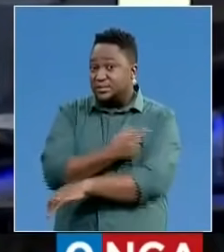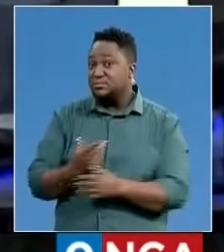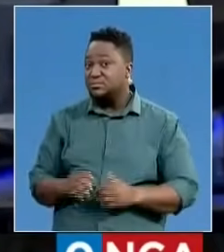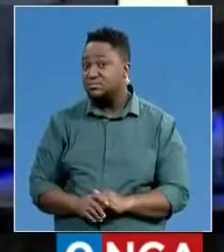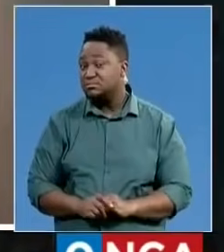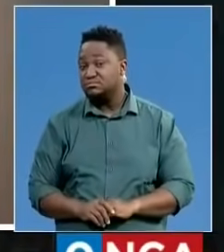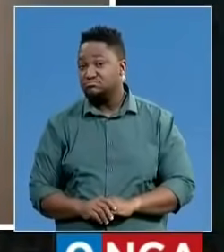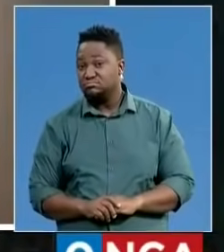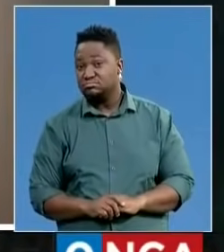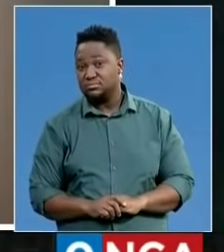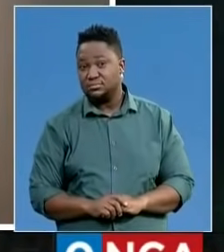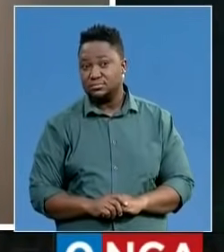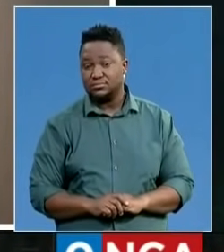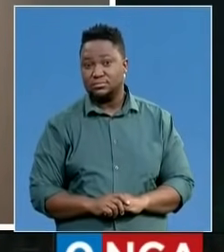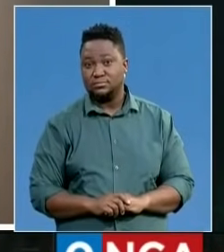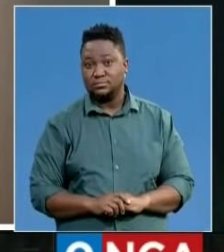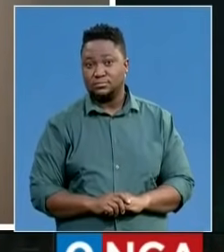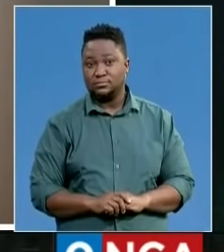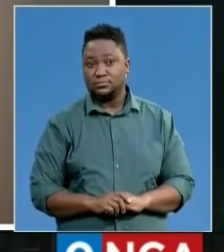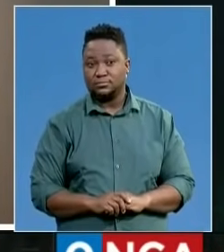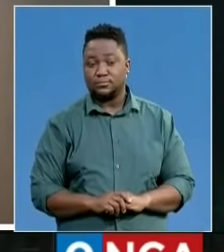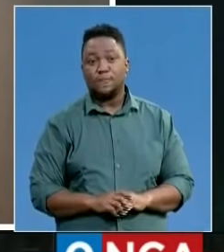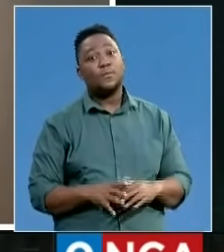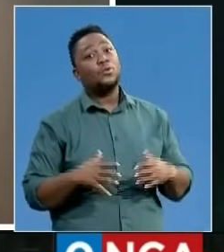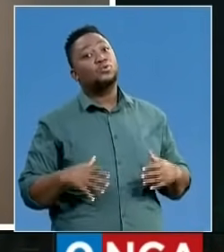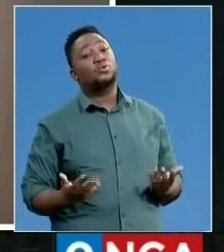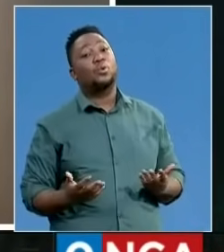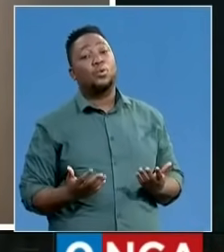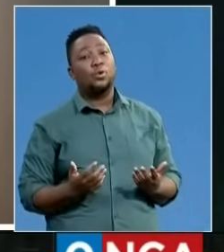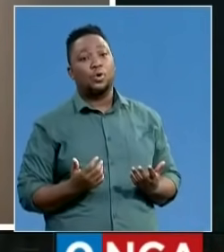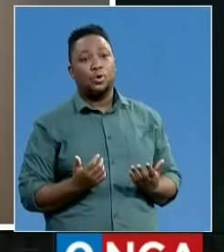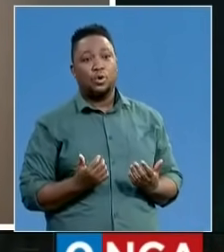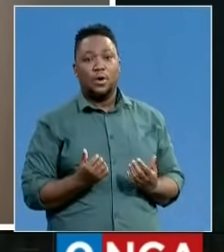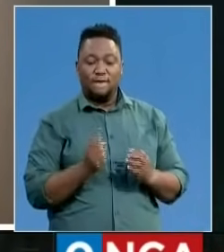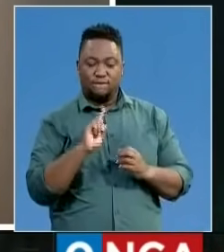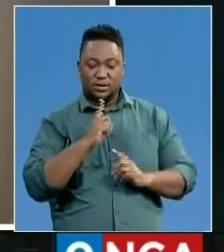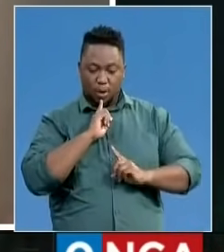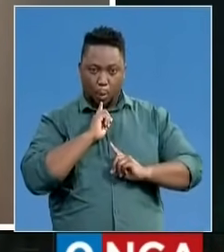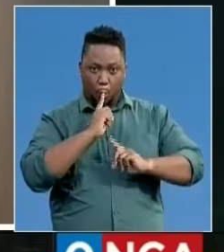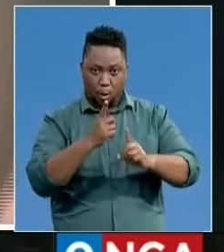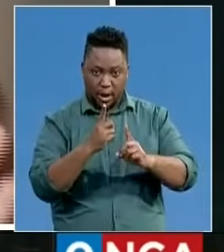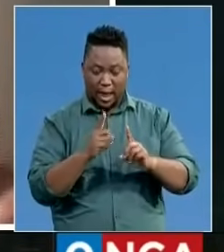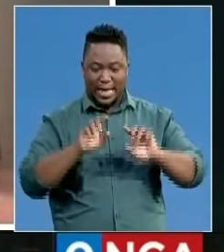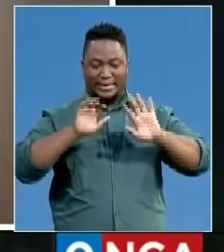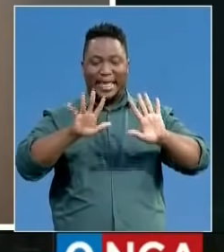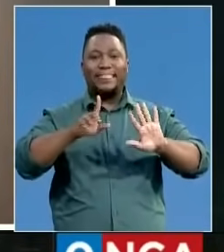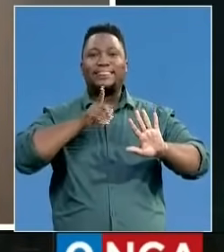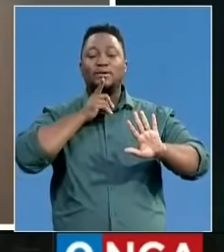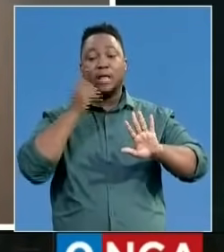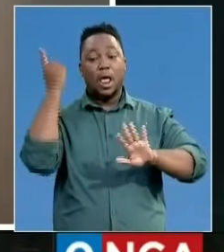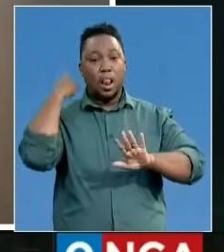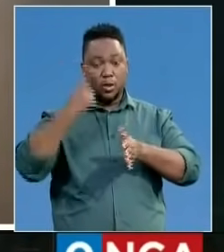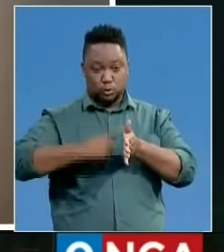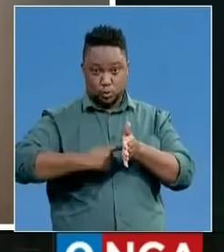yourselves? So what we've done, Thembekile, is we've placed our first order. So we had 10,000 in the first week, which we